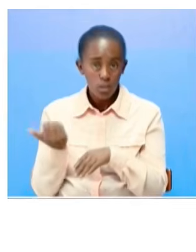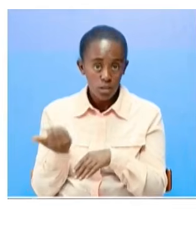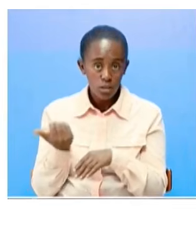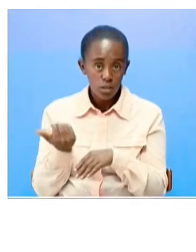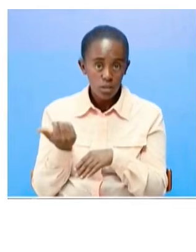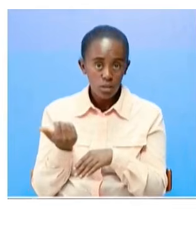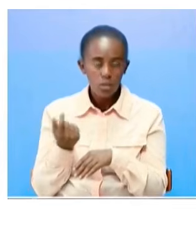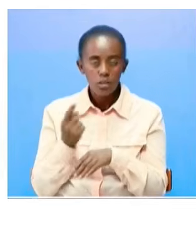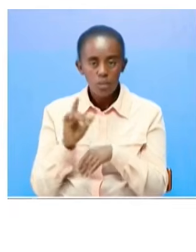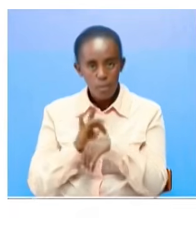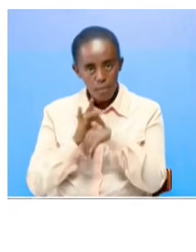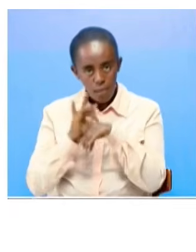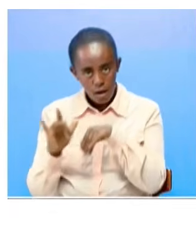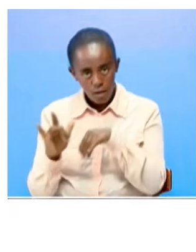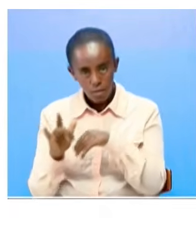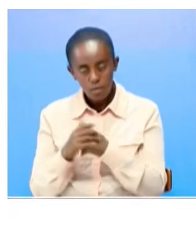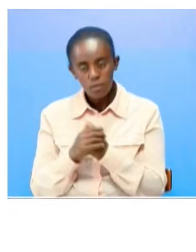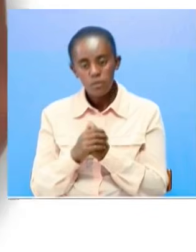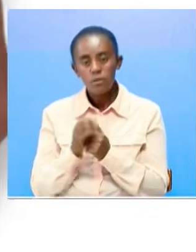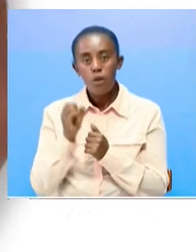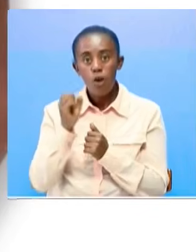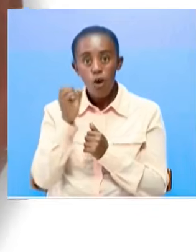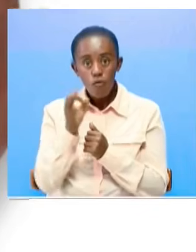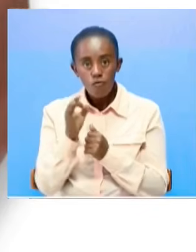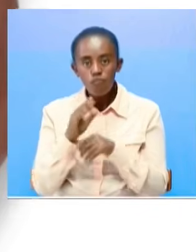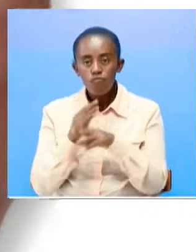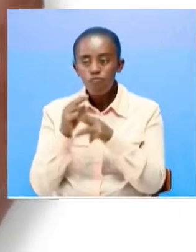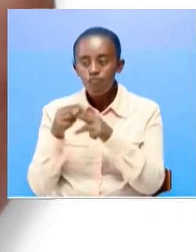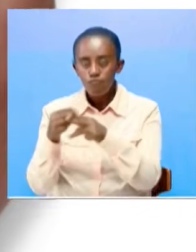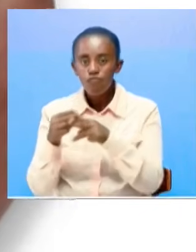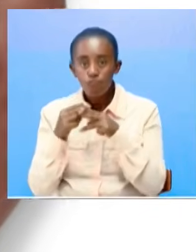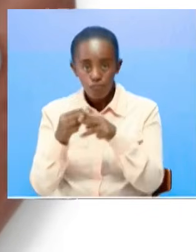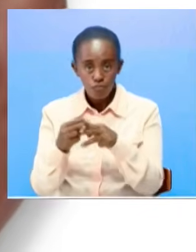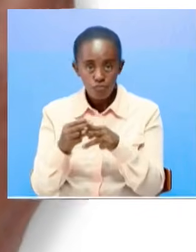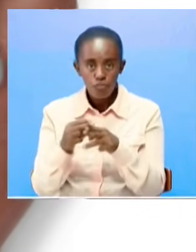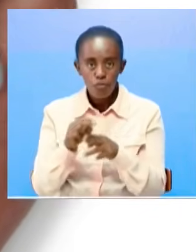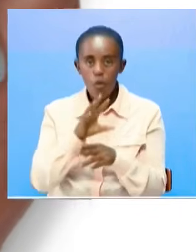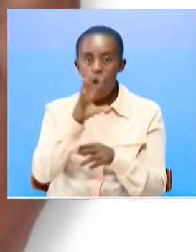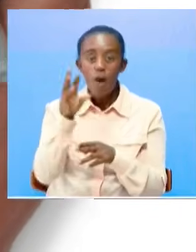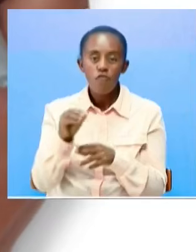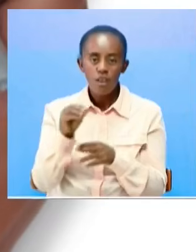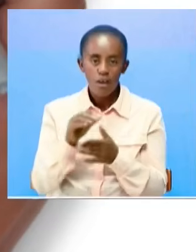the blank of Africa.